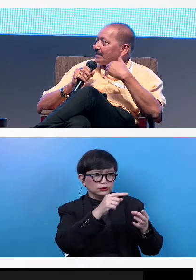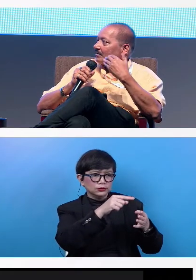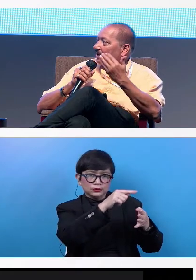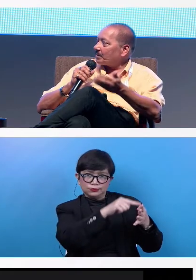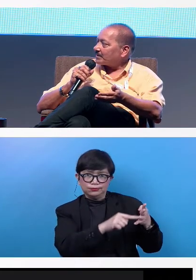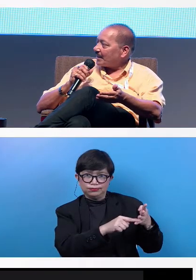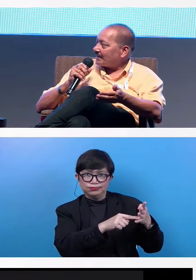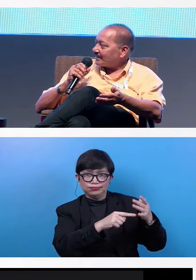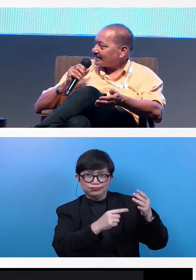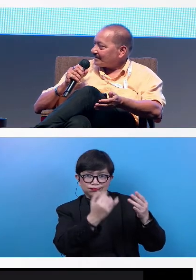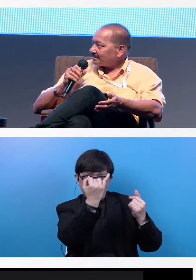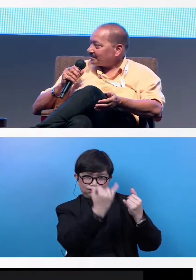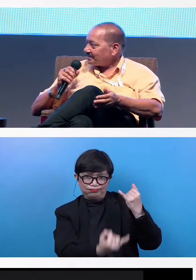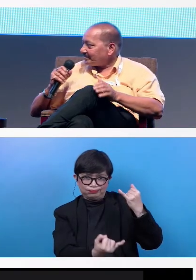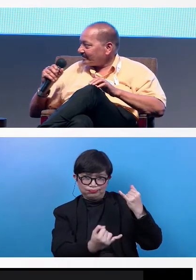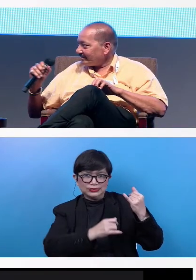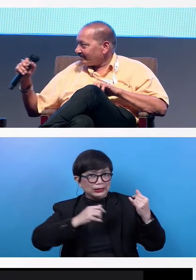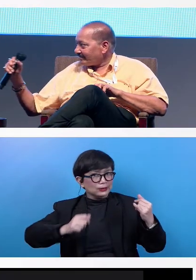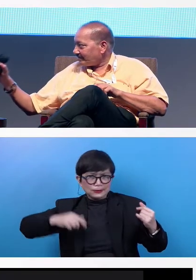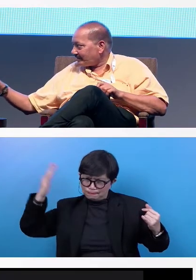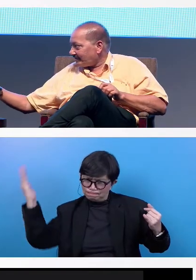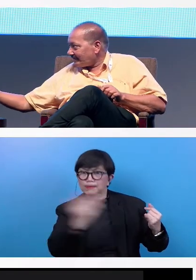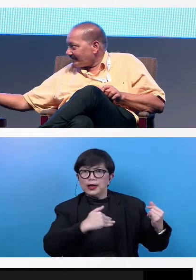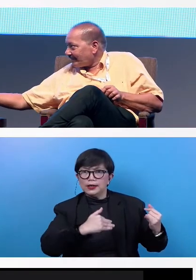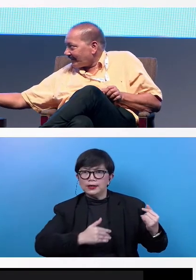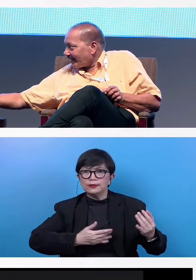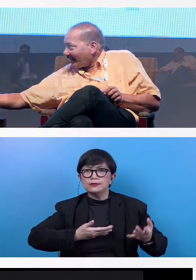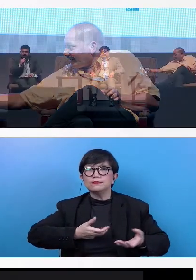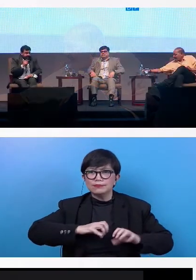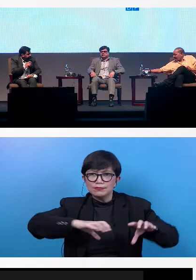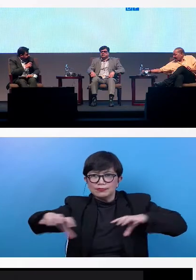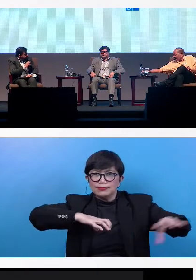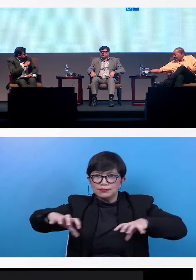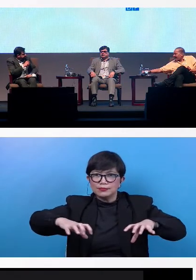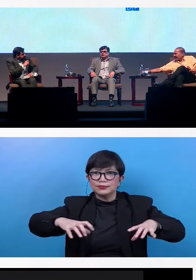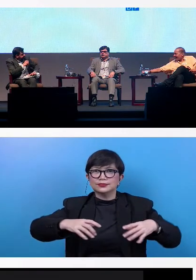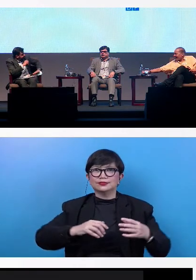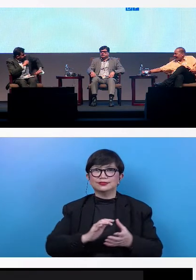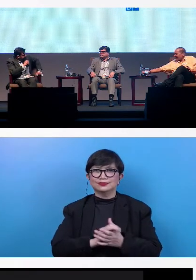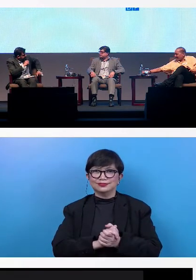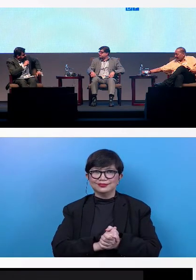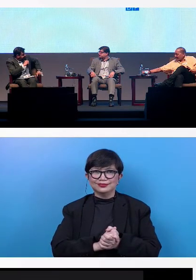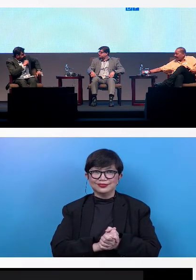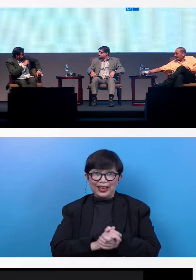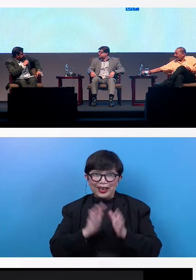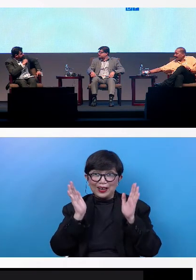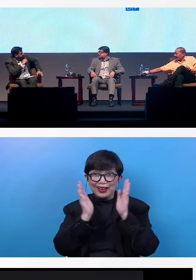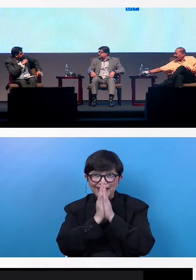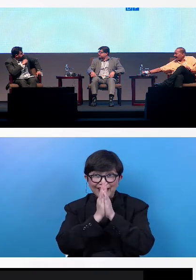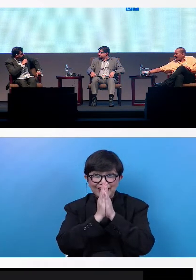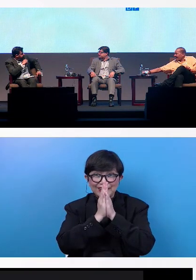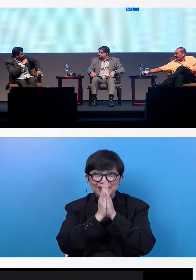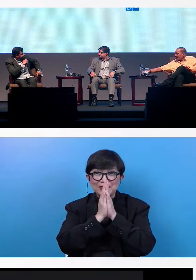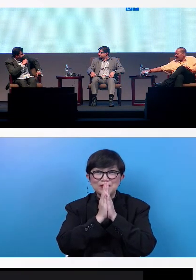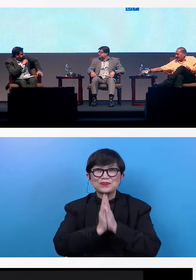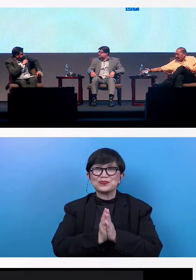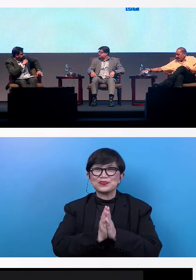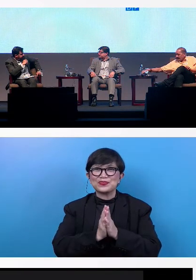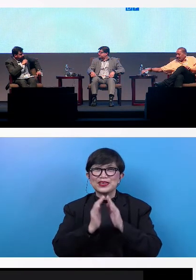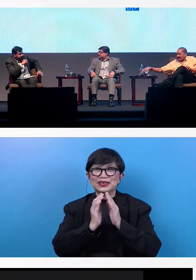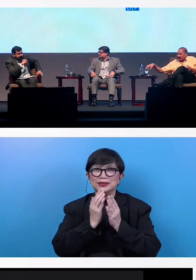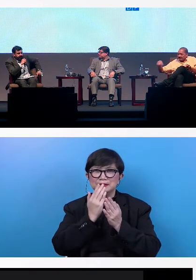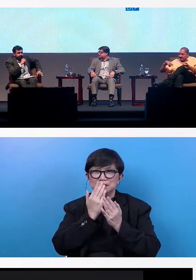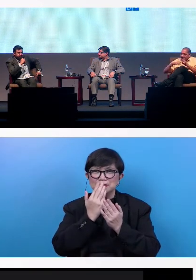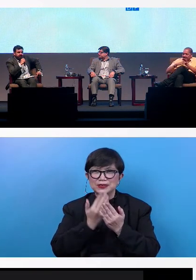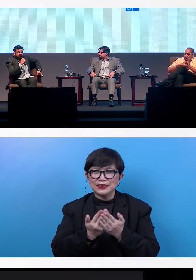time that we operationalize this. Indeed, act now. So thank you very much again for taking out time and joining this